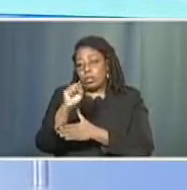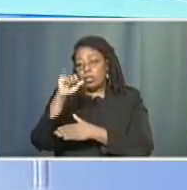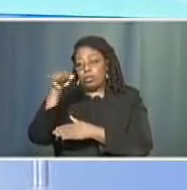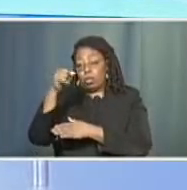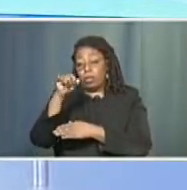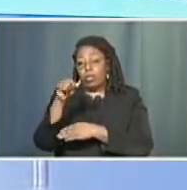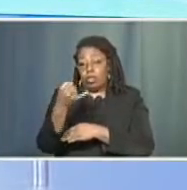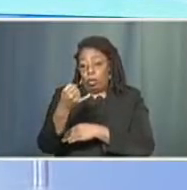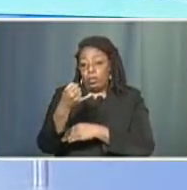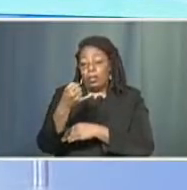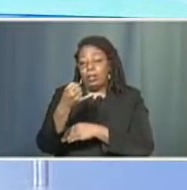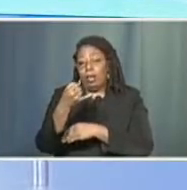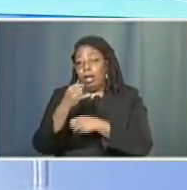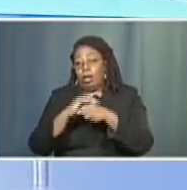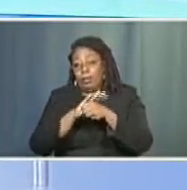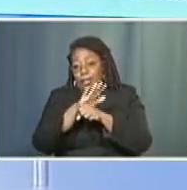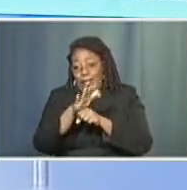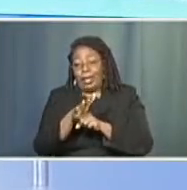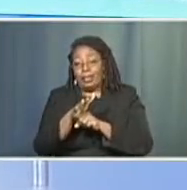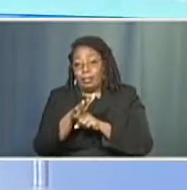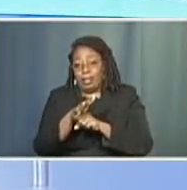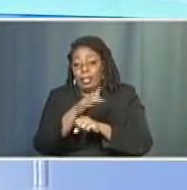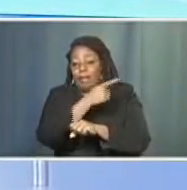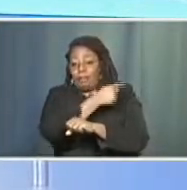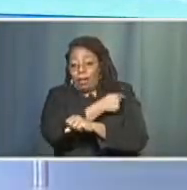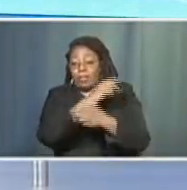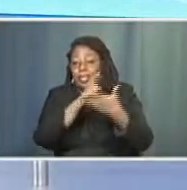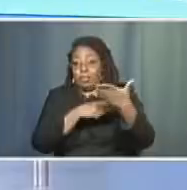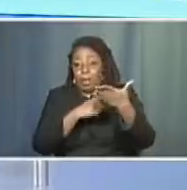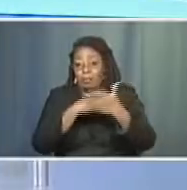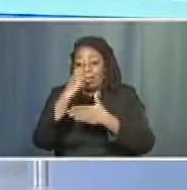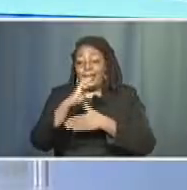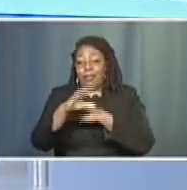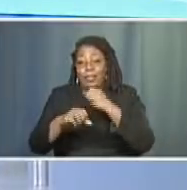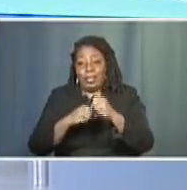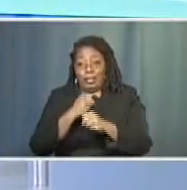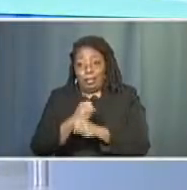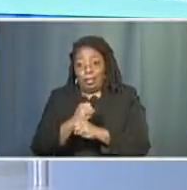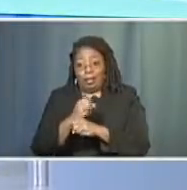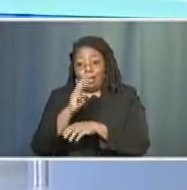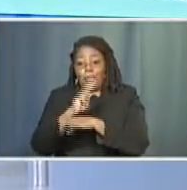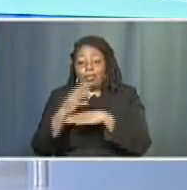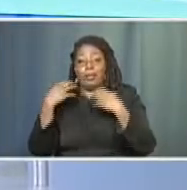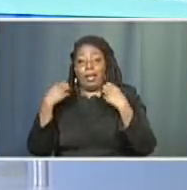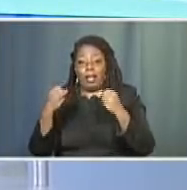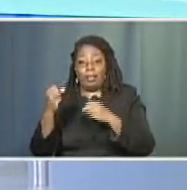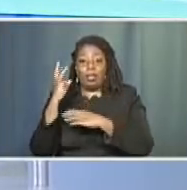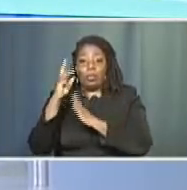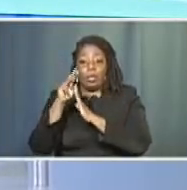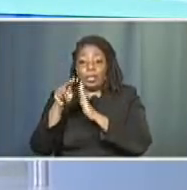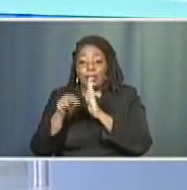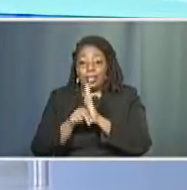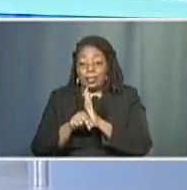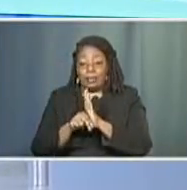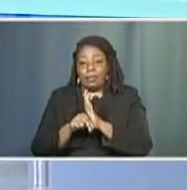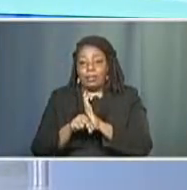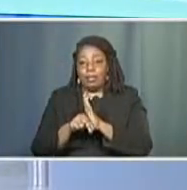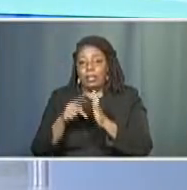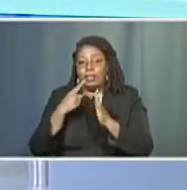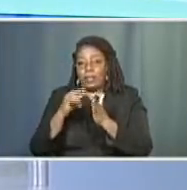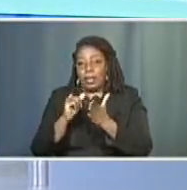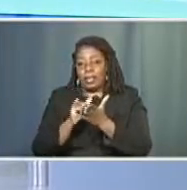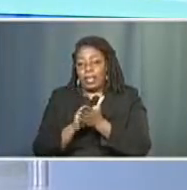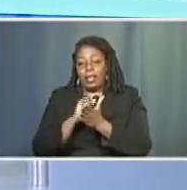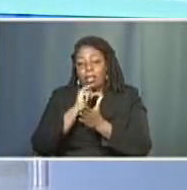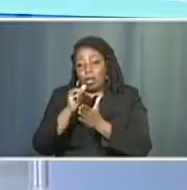Johnson COVID-19 vaccines are set to expire by the end of the year. But the Minister of Health and Wellness says the uptake hasn't been